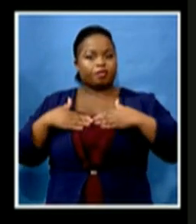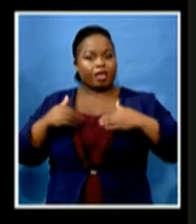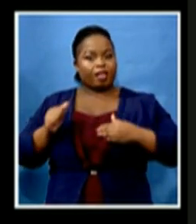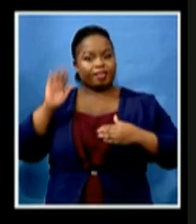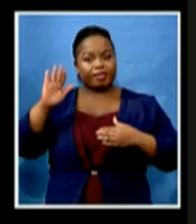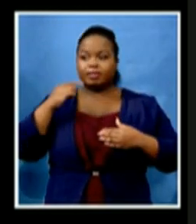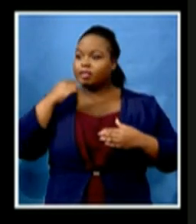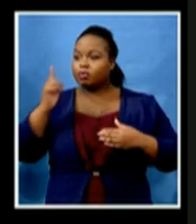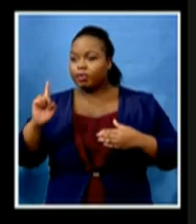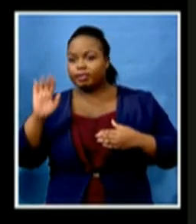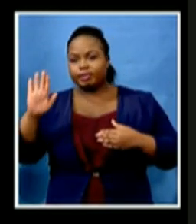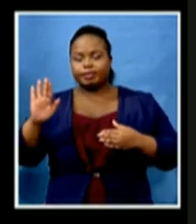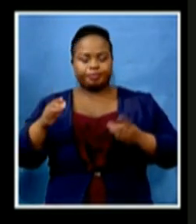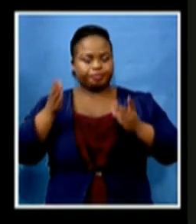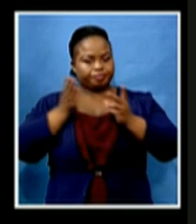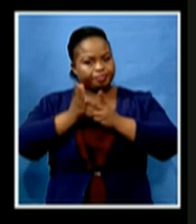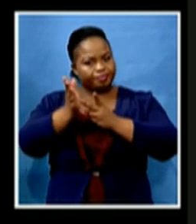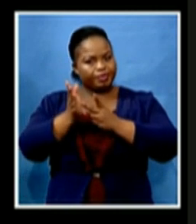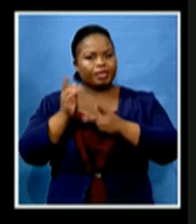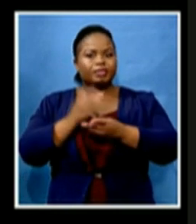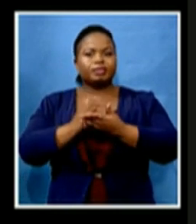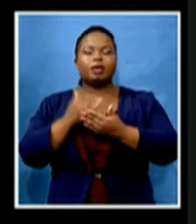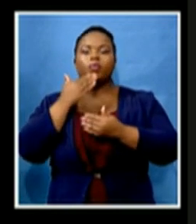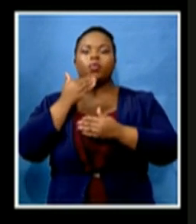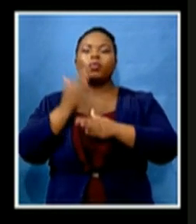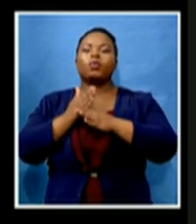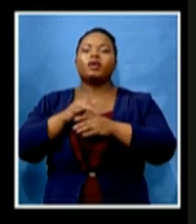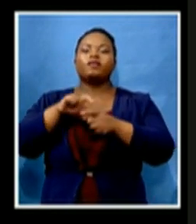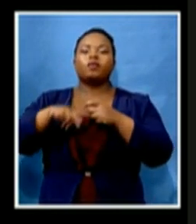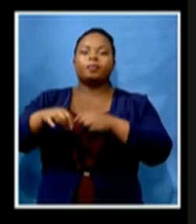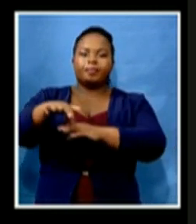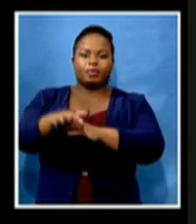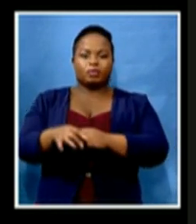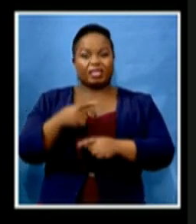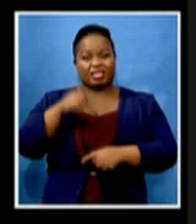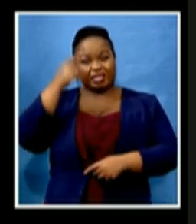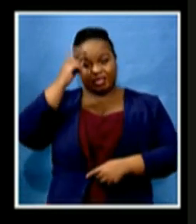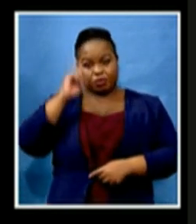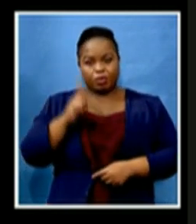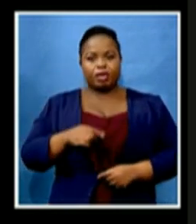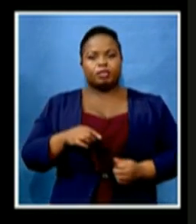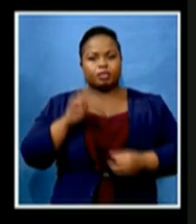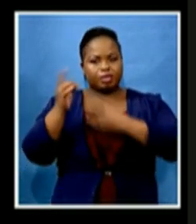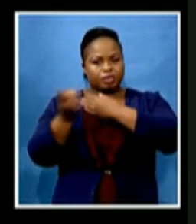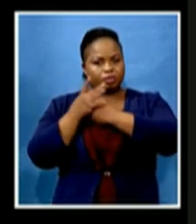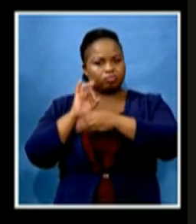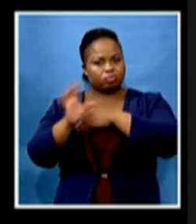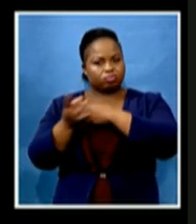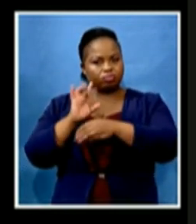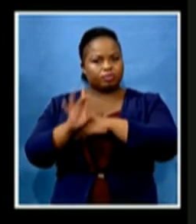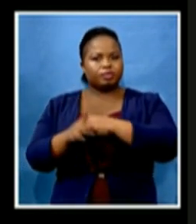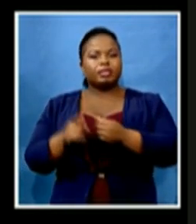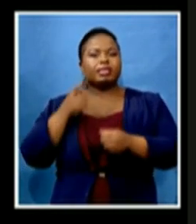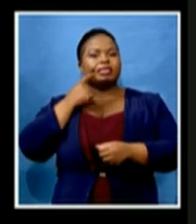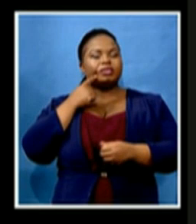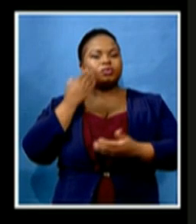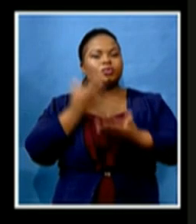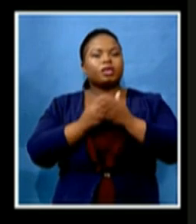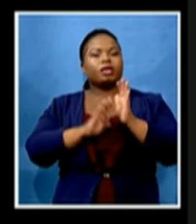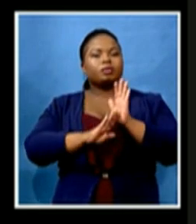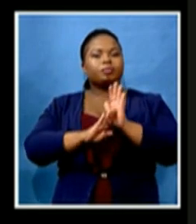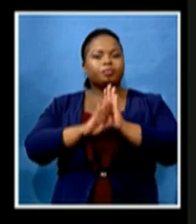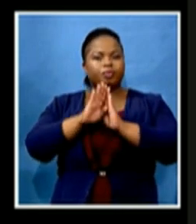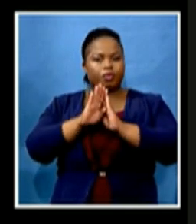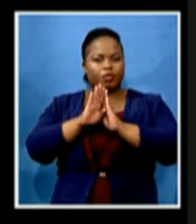outside, what they think. And that at the end of the day is going to help to improve the model. what we have at least agreed with the models is